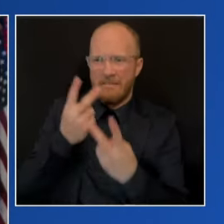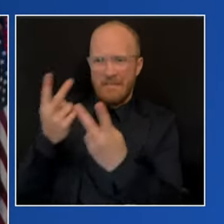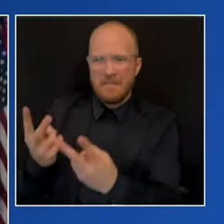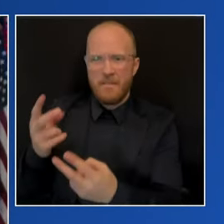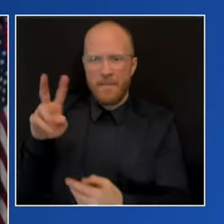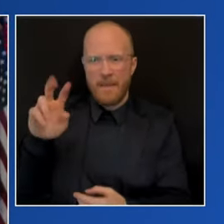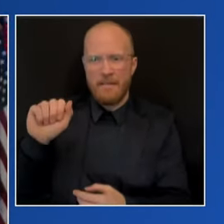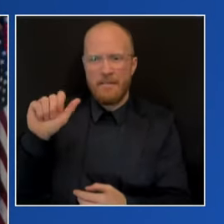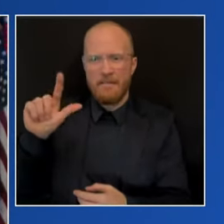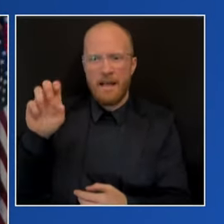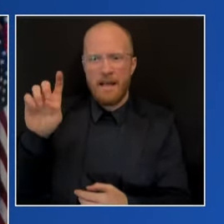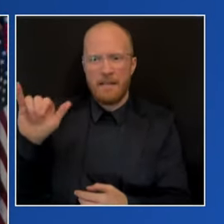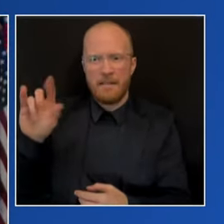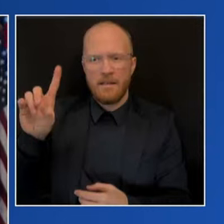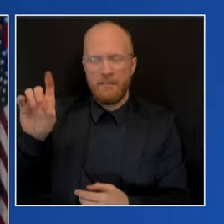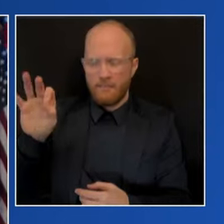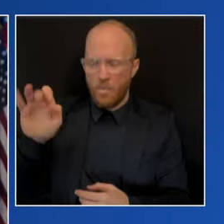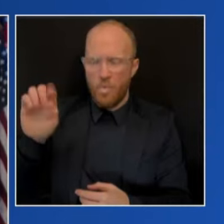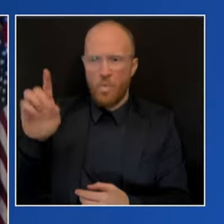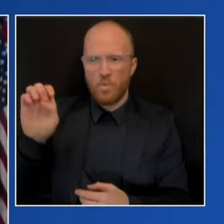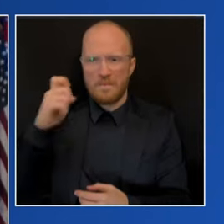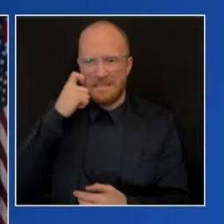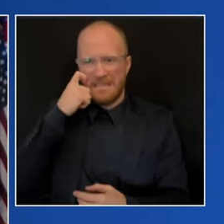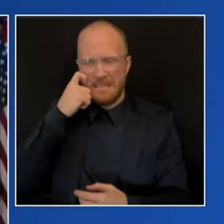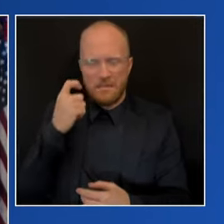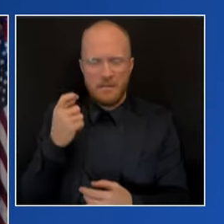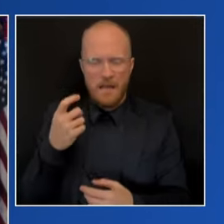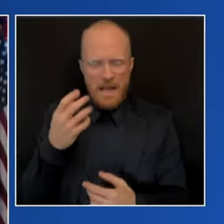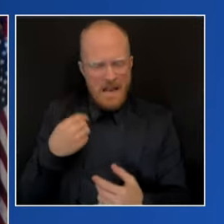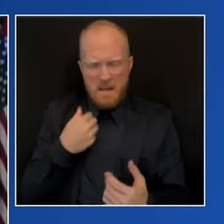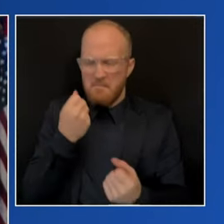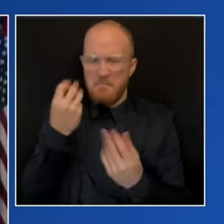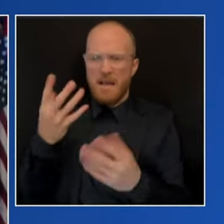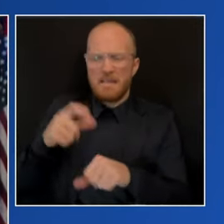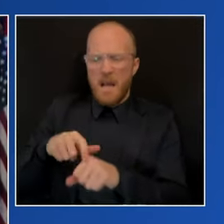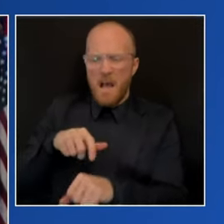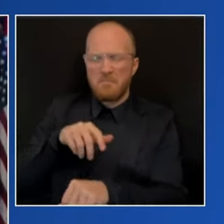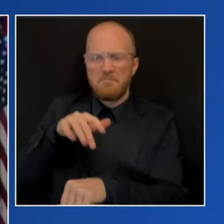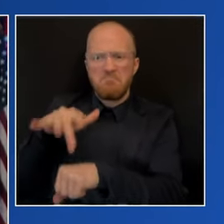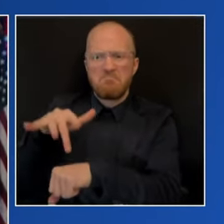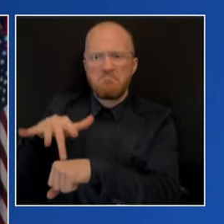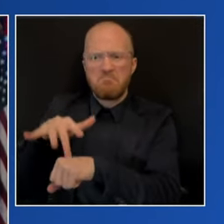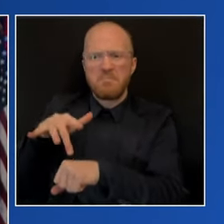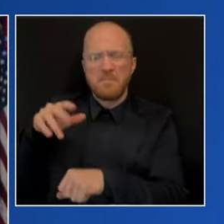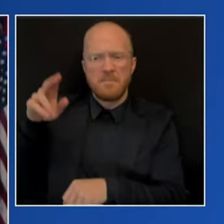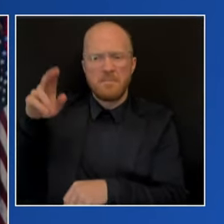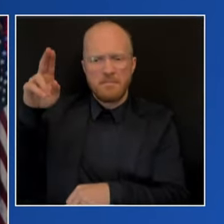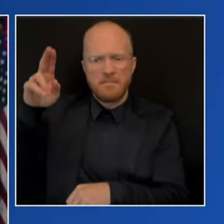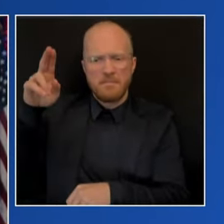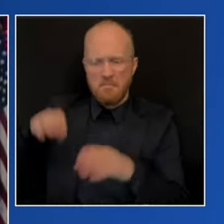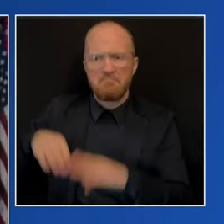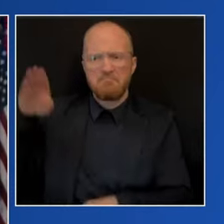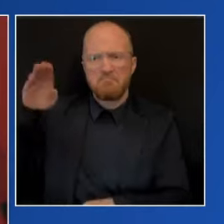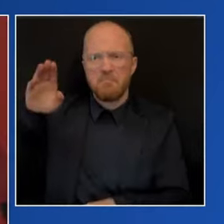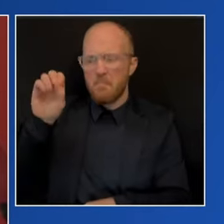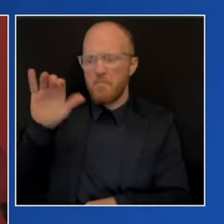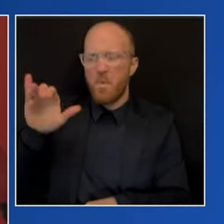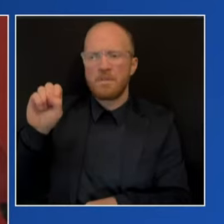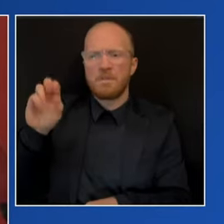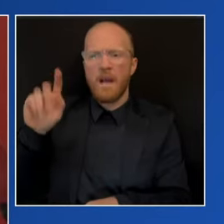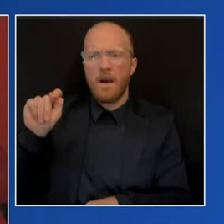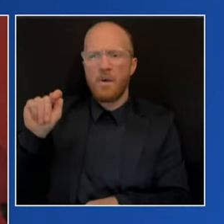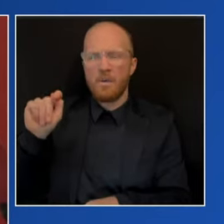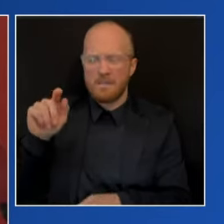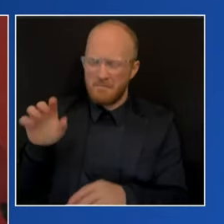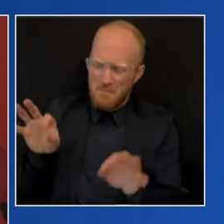Scout years ago. You know, it's the very site that I think every American should visit, because it tells